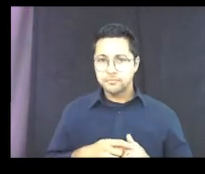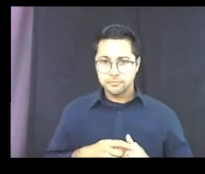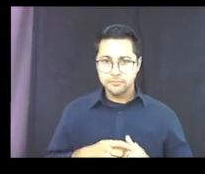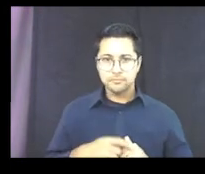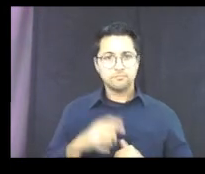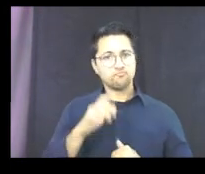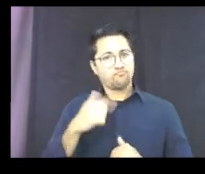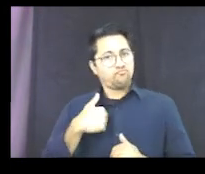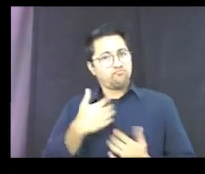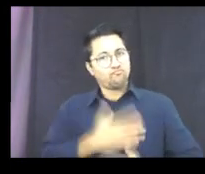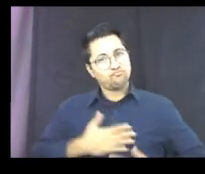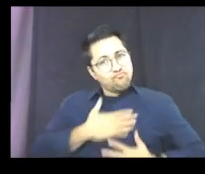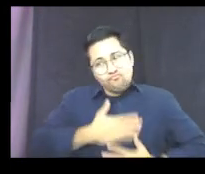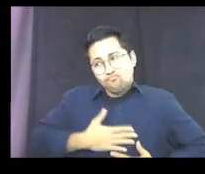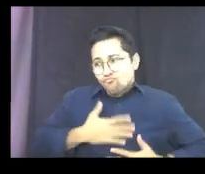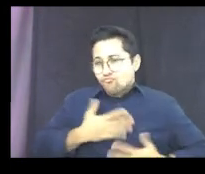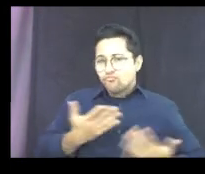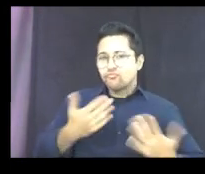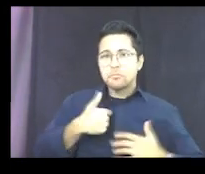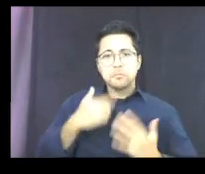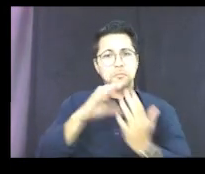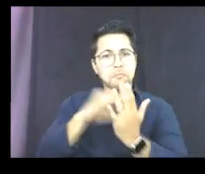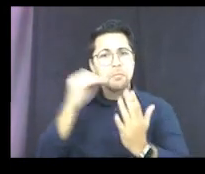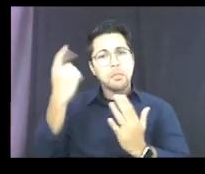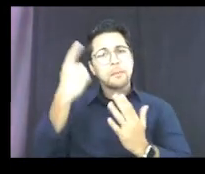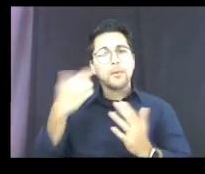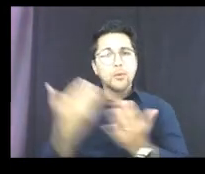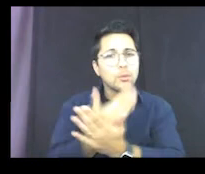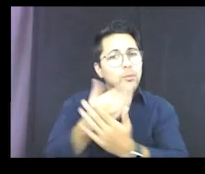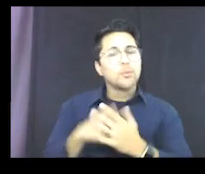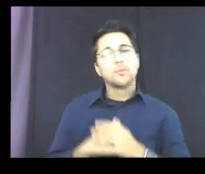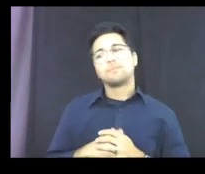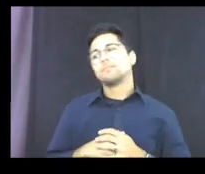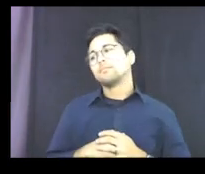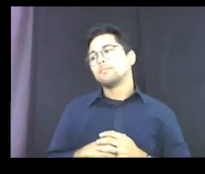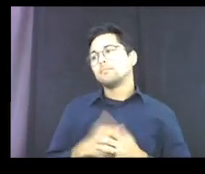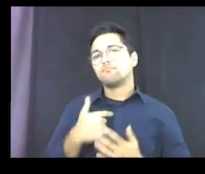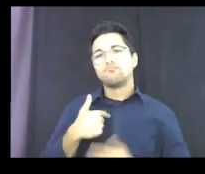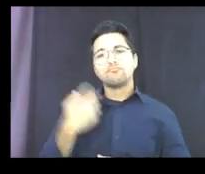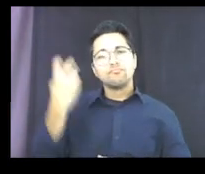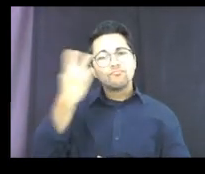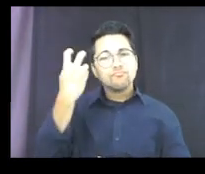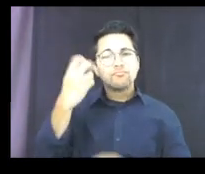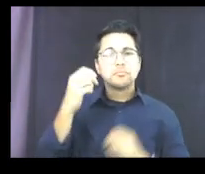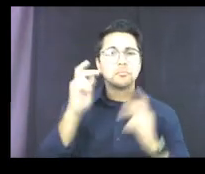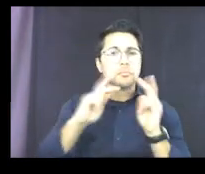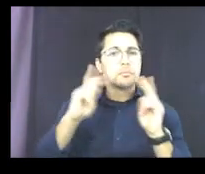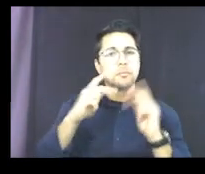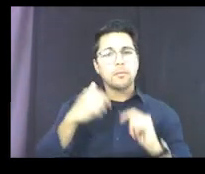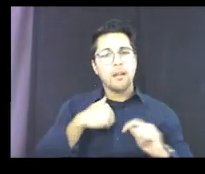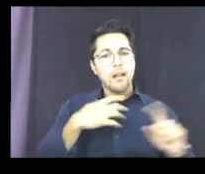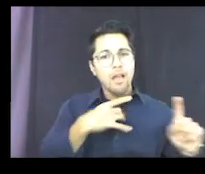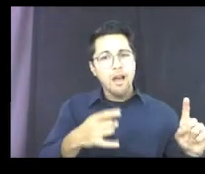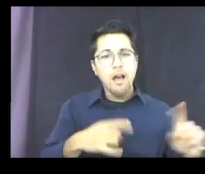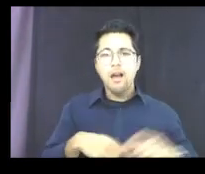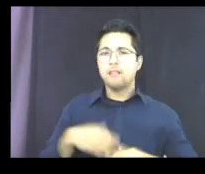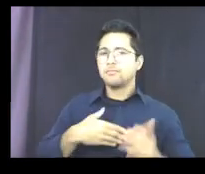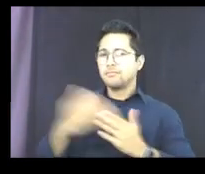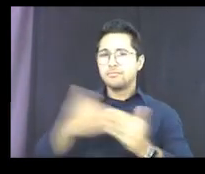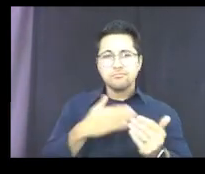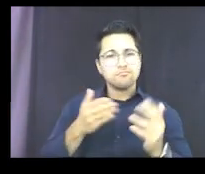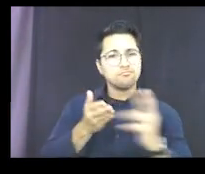that I enjoy. I learn something new. I hang around with people that I like, even if it's